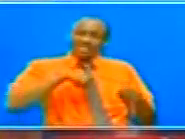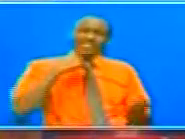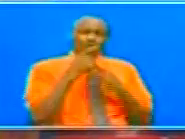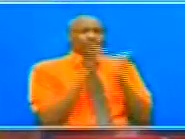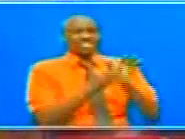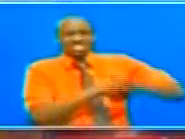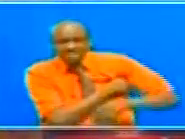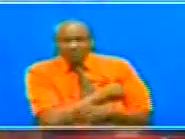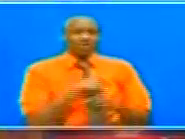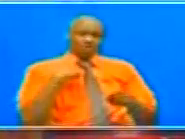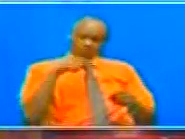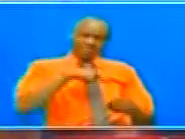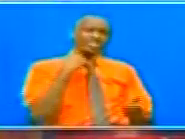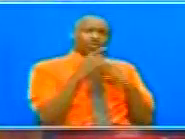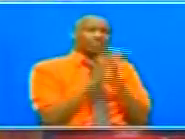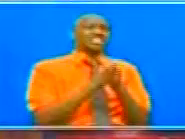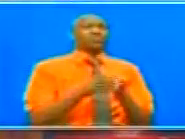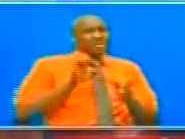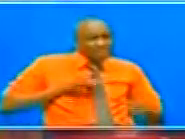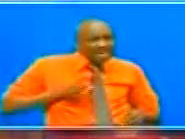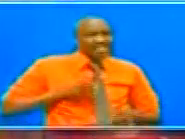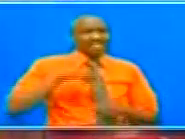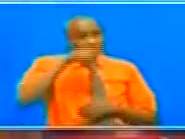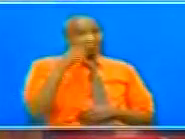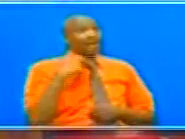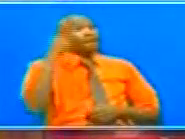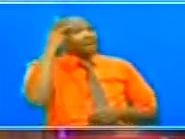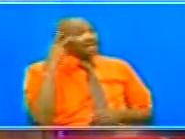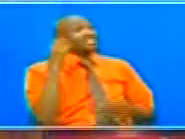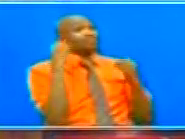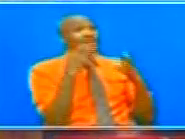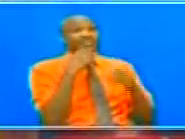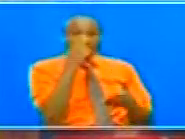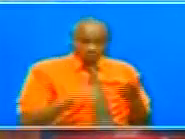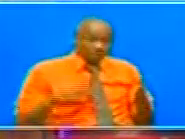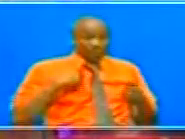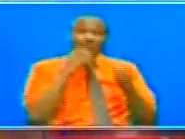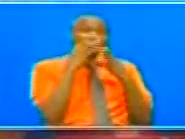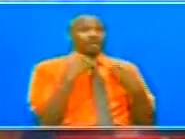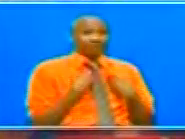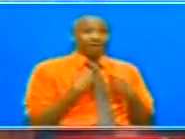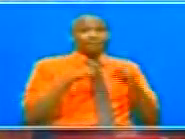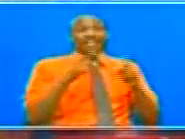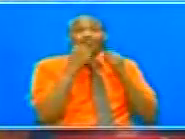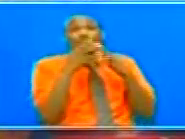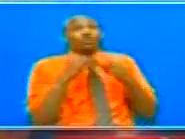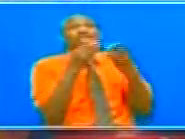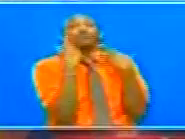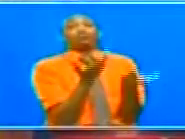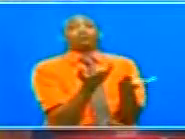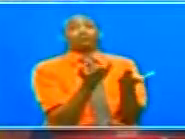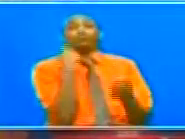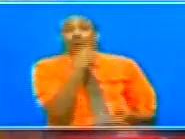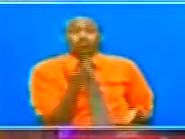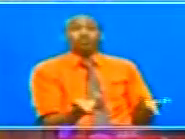and we have got a lot of information where parents are saying, we got information, but where do we take it?